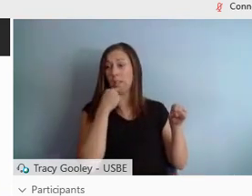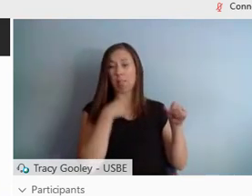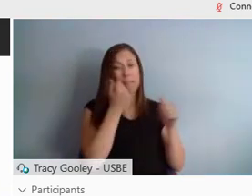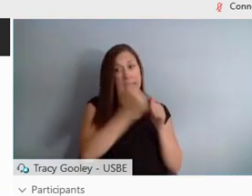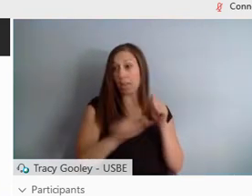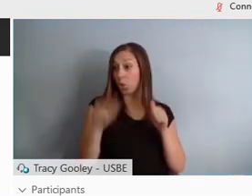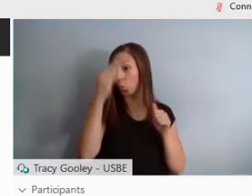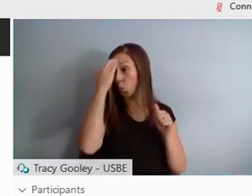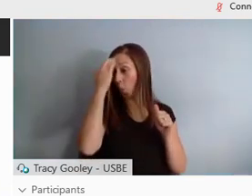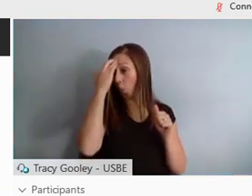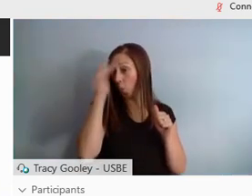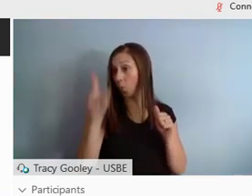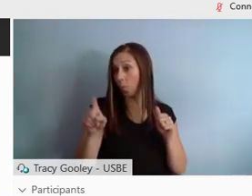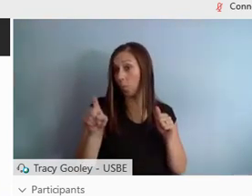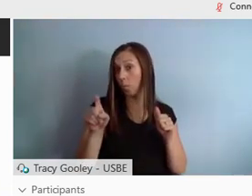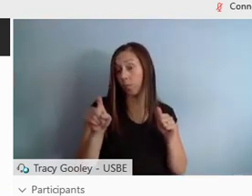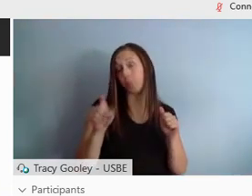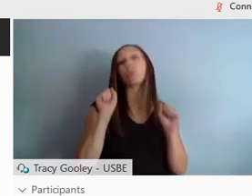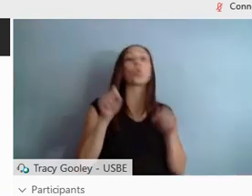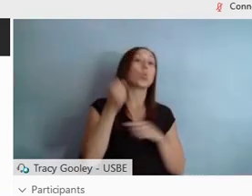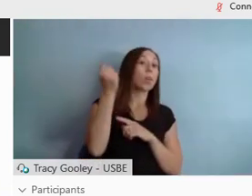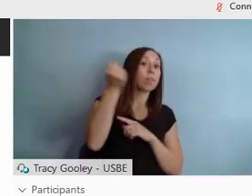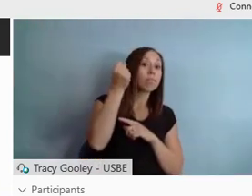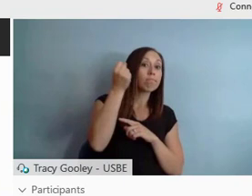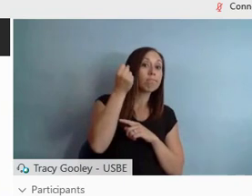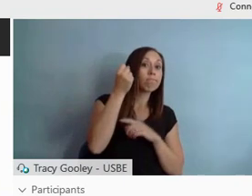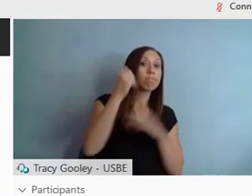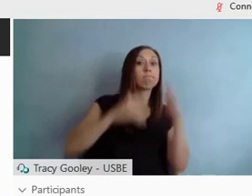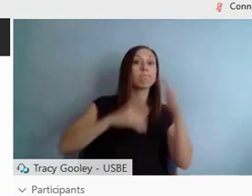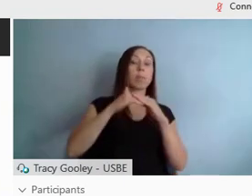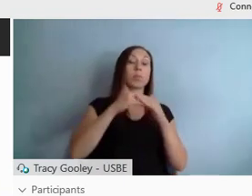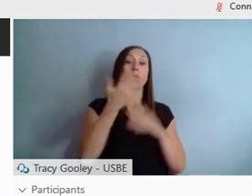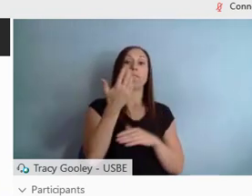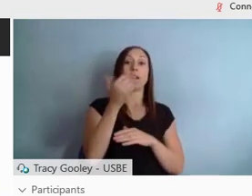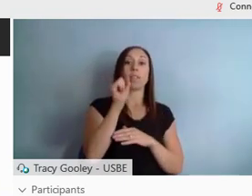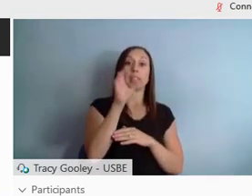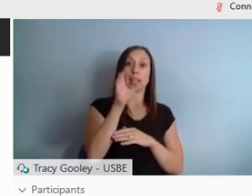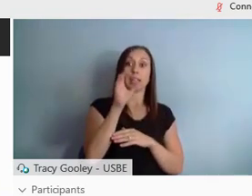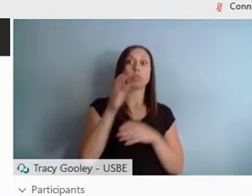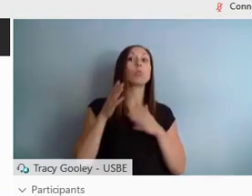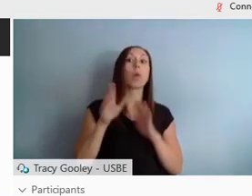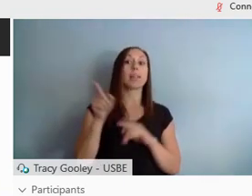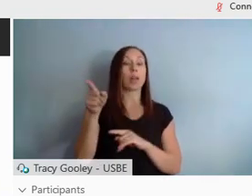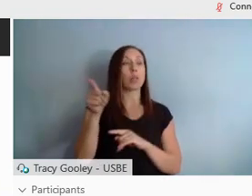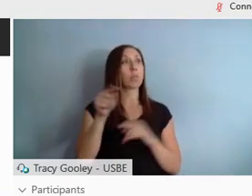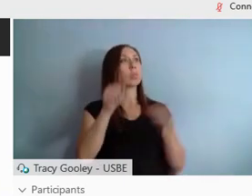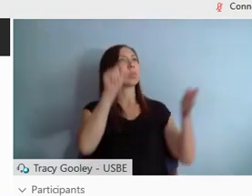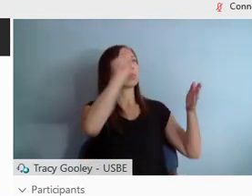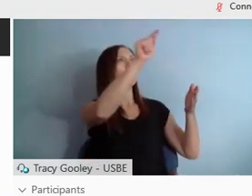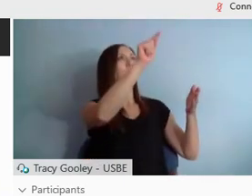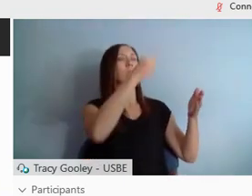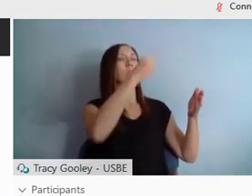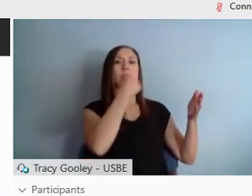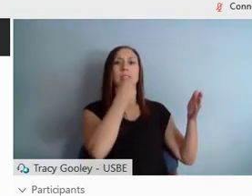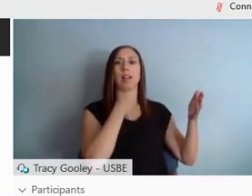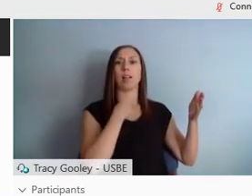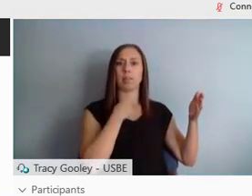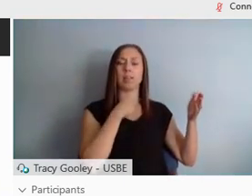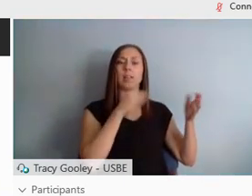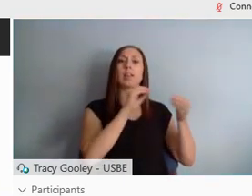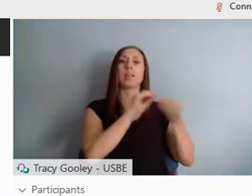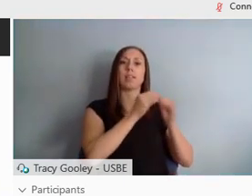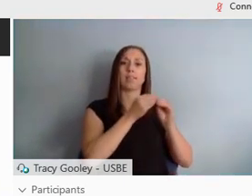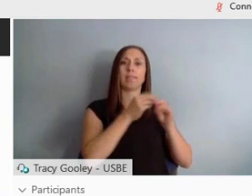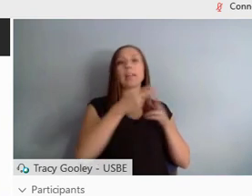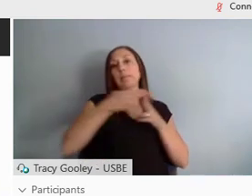you know. You can pause for up to 5 seconds on each row to allow them to point and tell you all